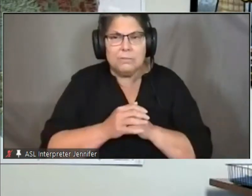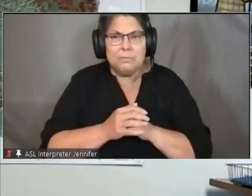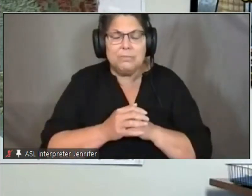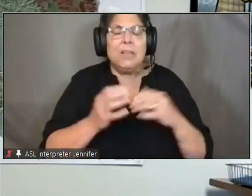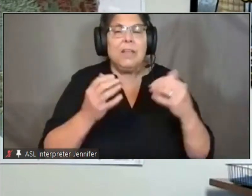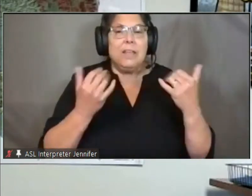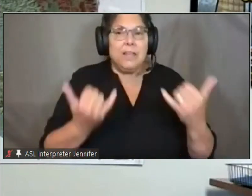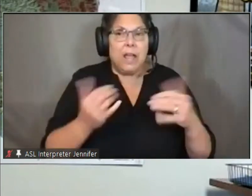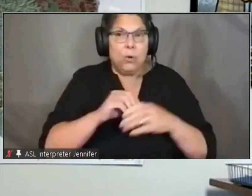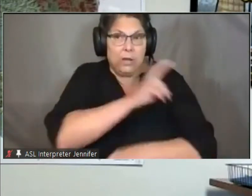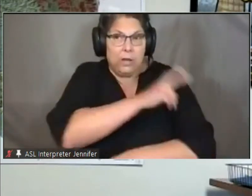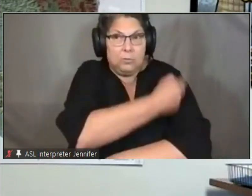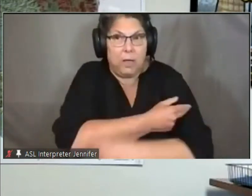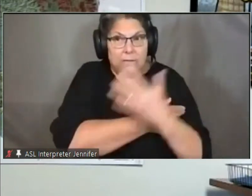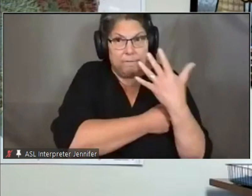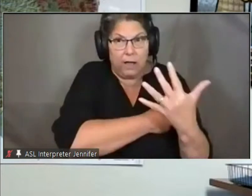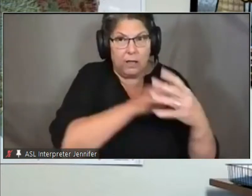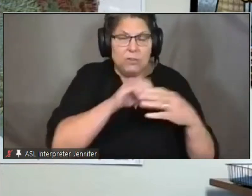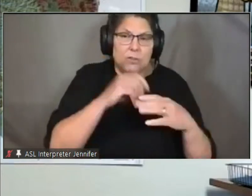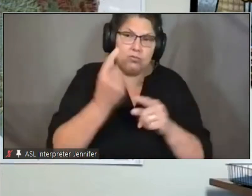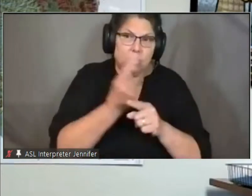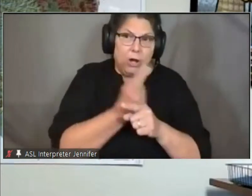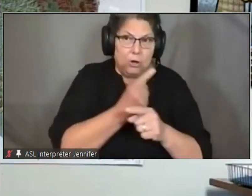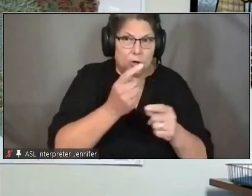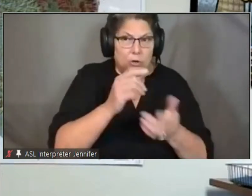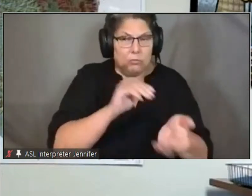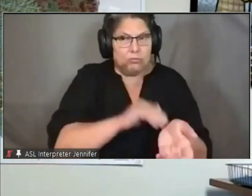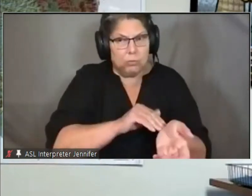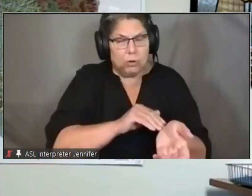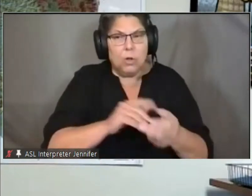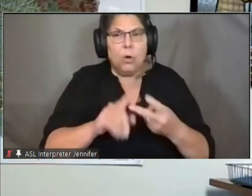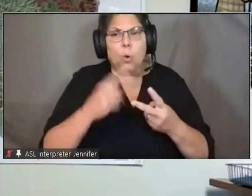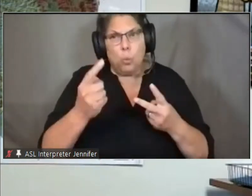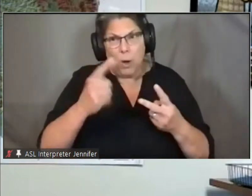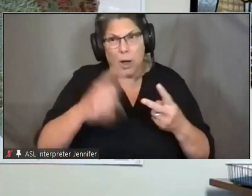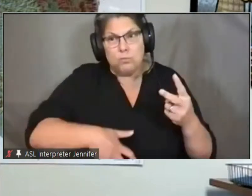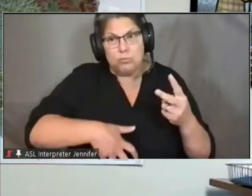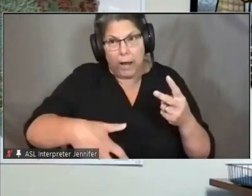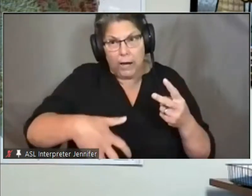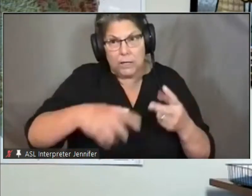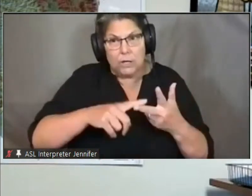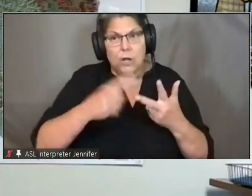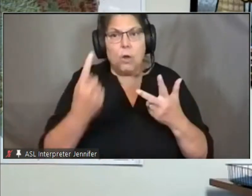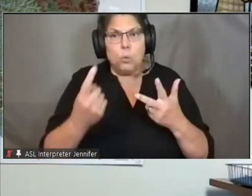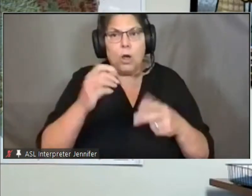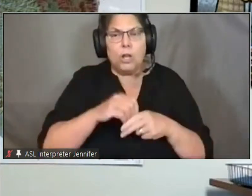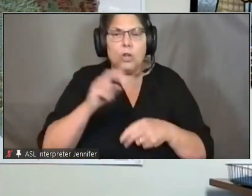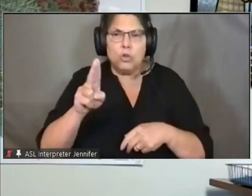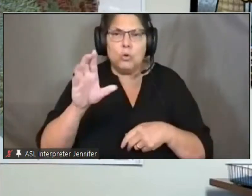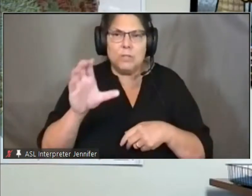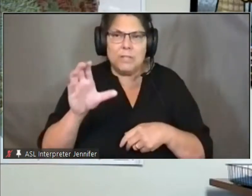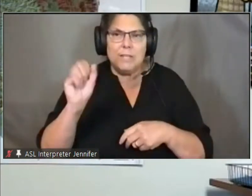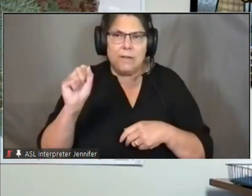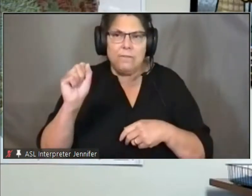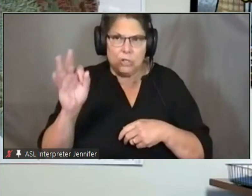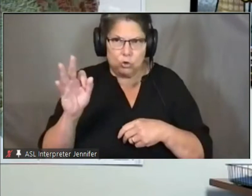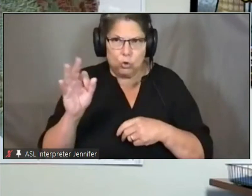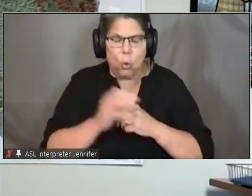med-surg, 1 who is pregnant, and 1 is in UC San Francisco.